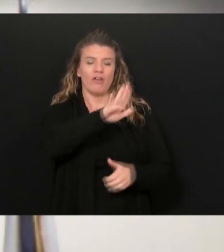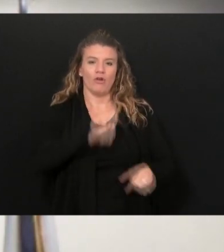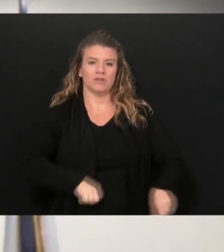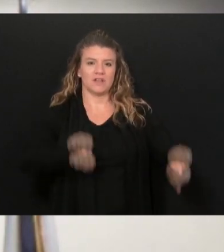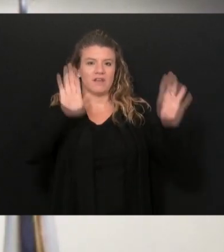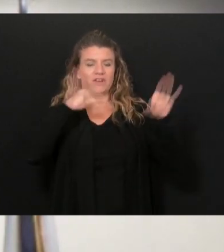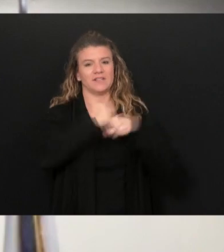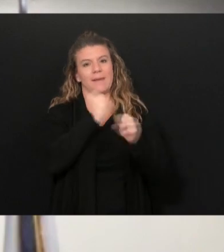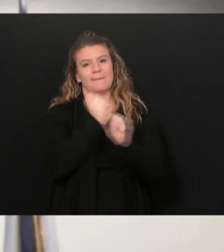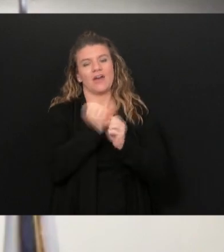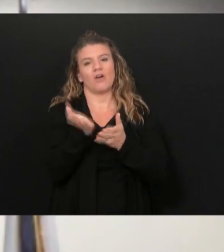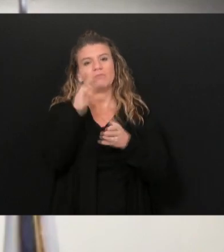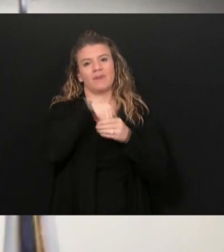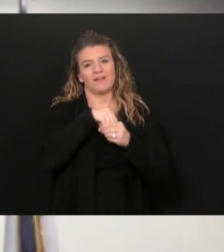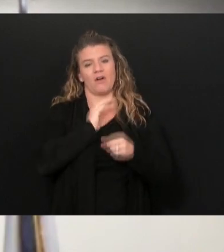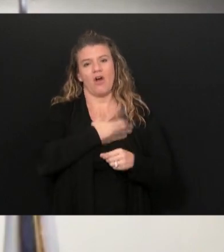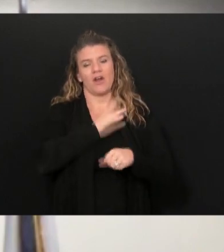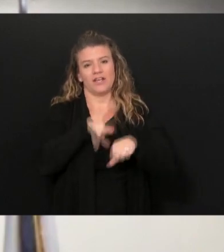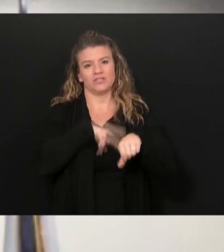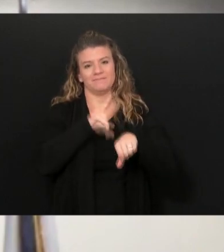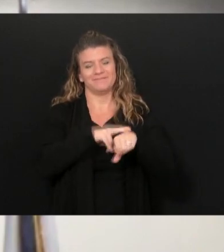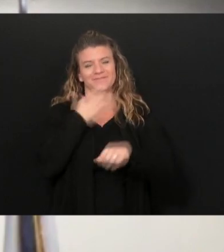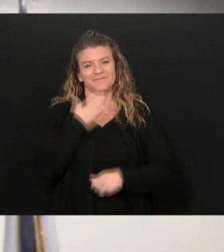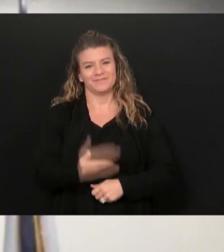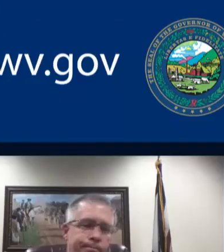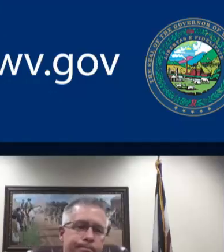they've made on behalf of our nation. Thank you.